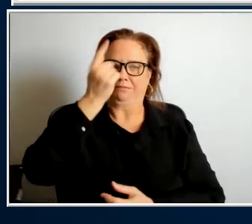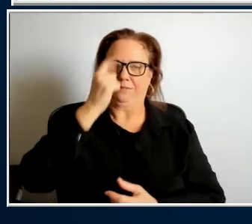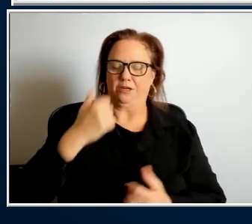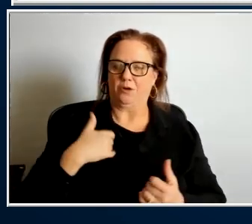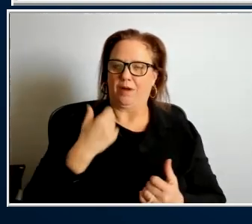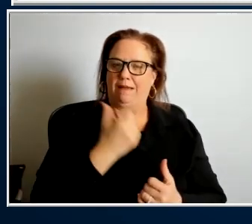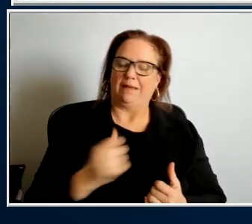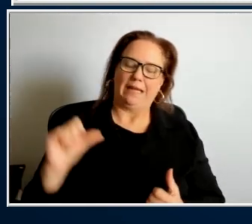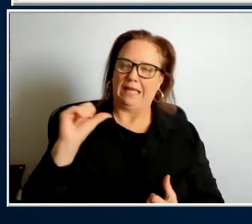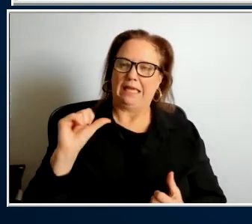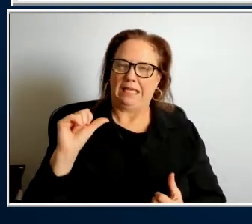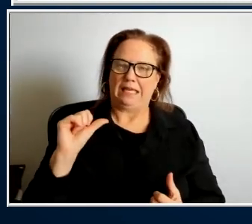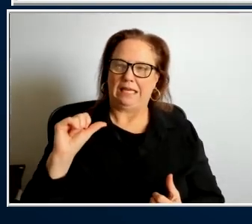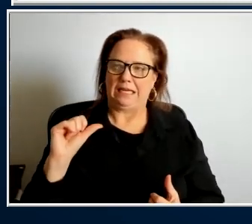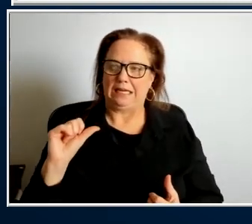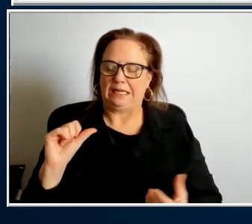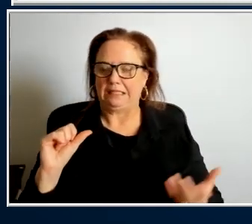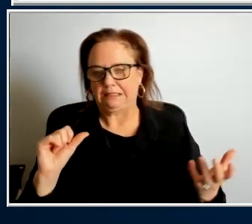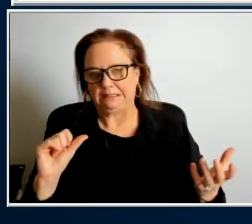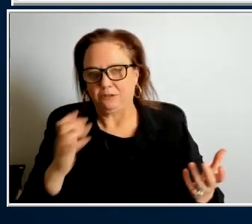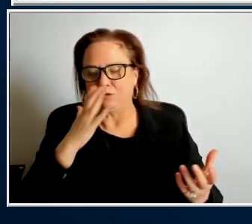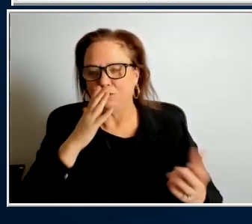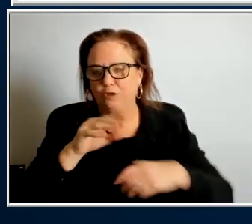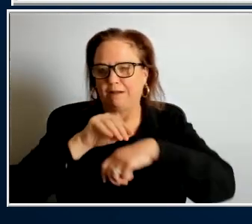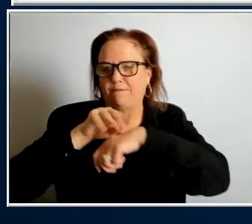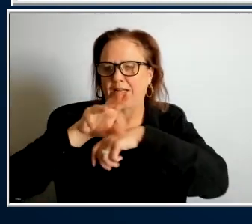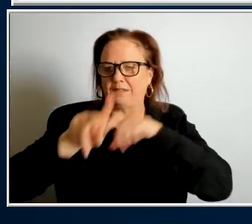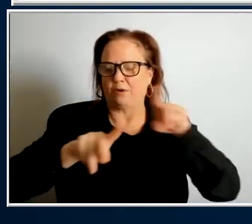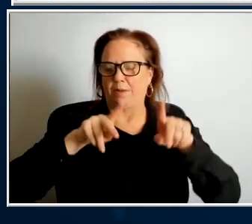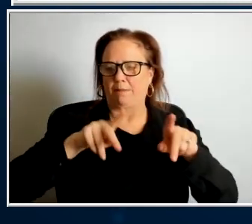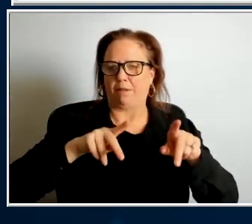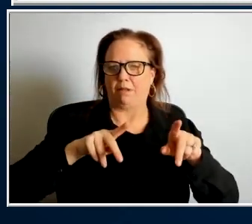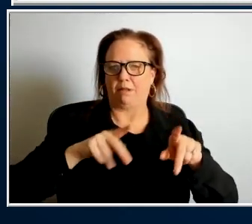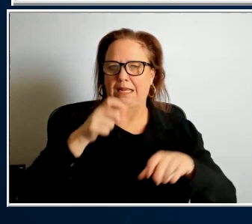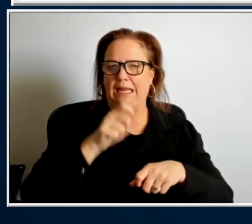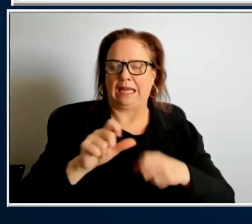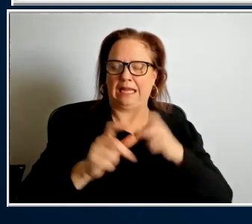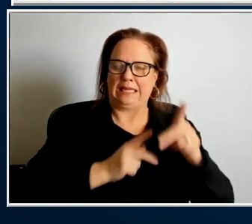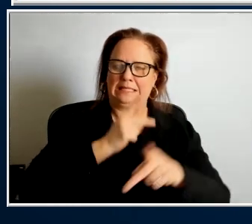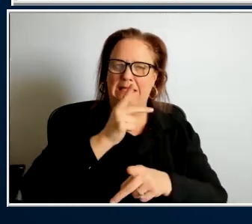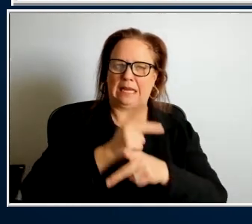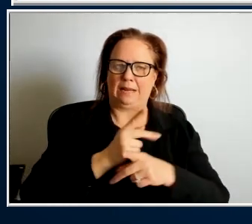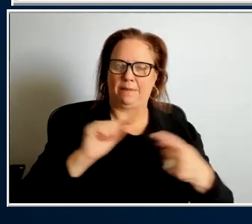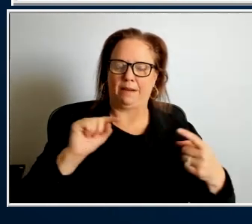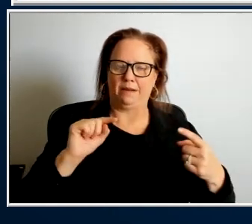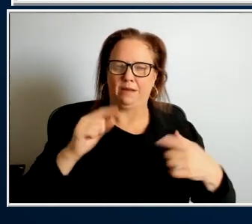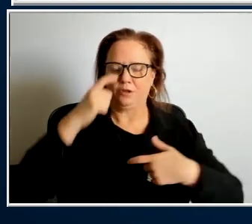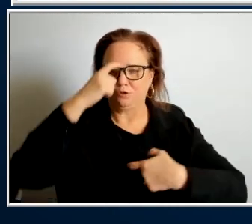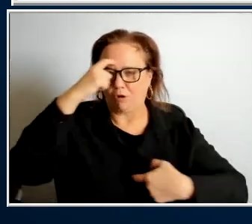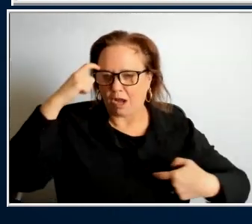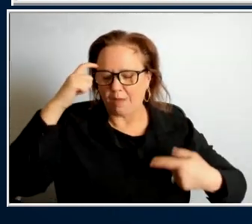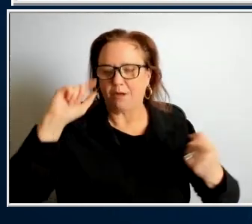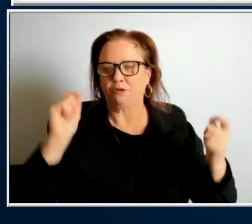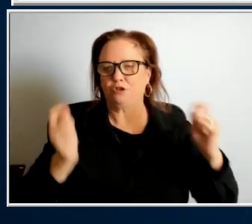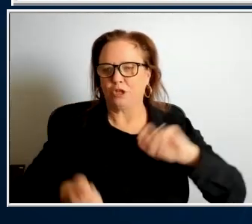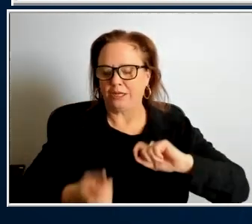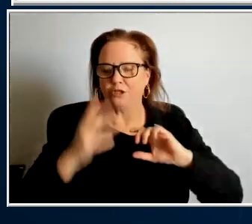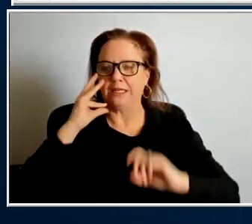any good advice for people coping with any type of major life-changing